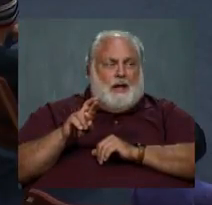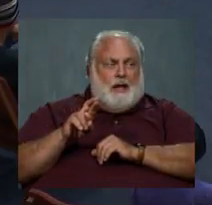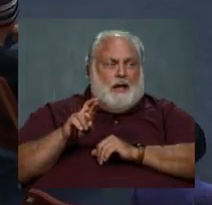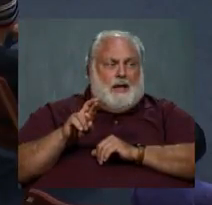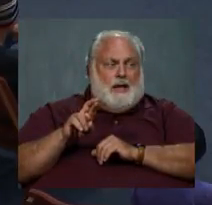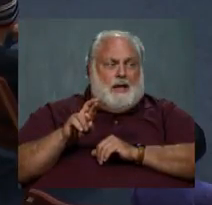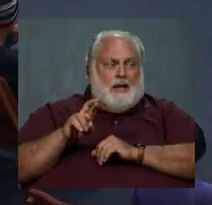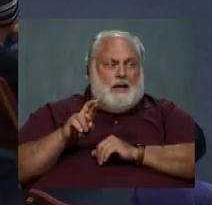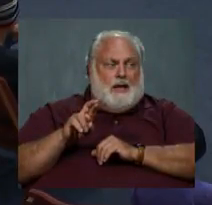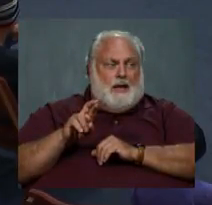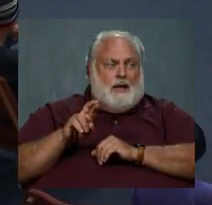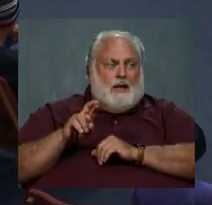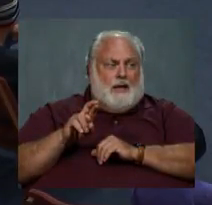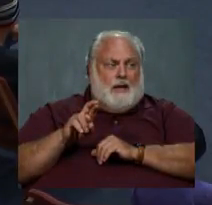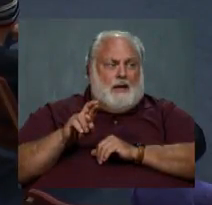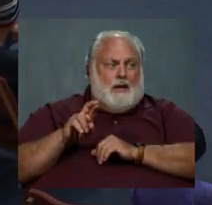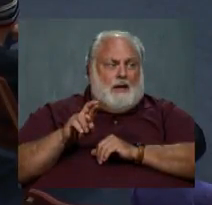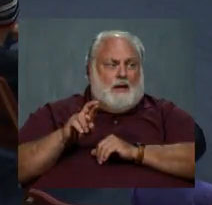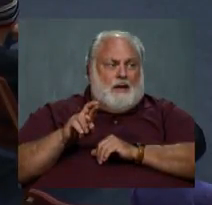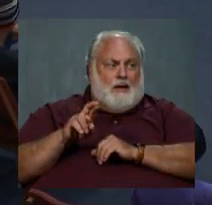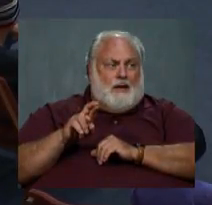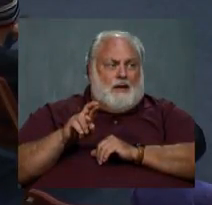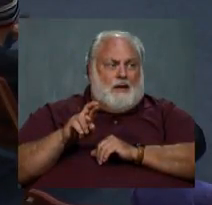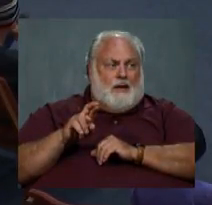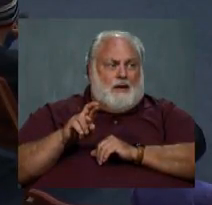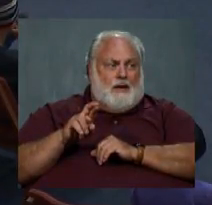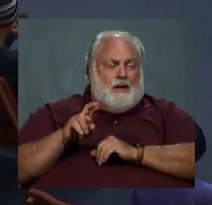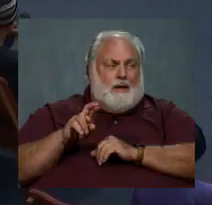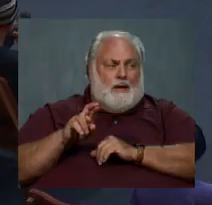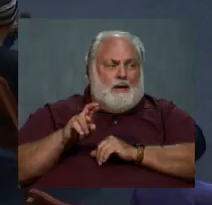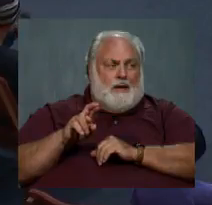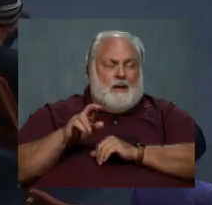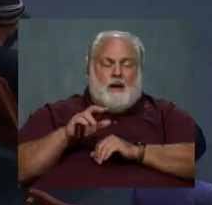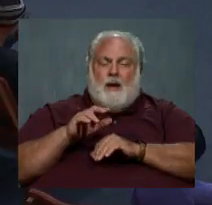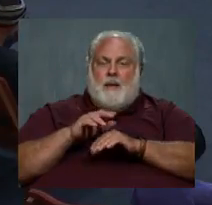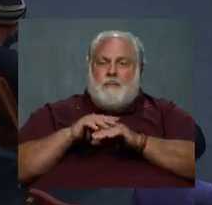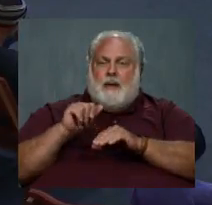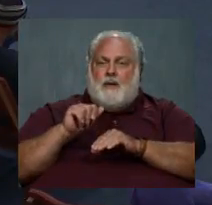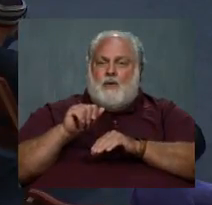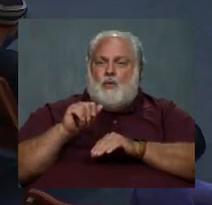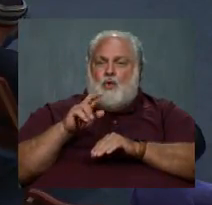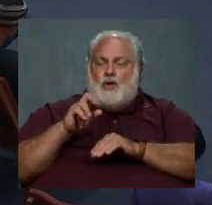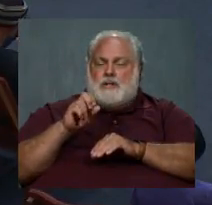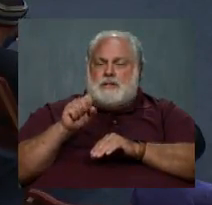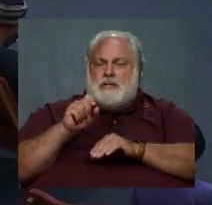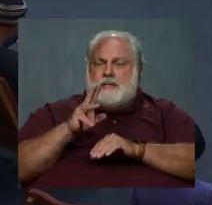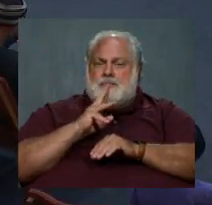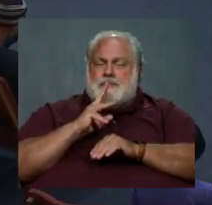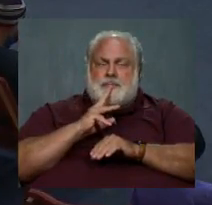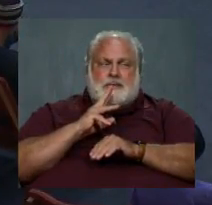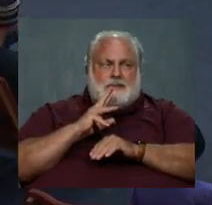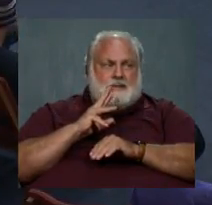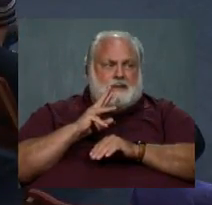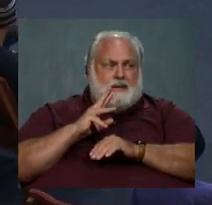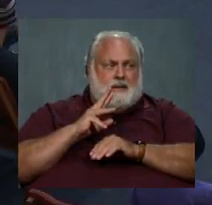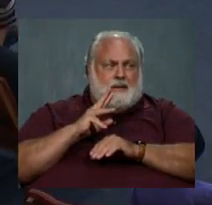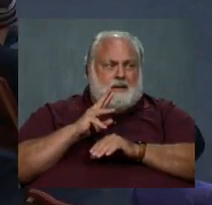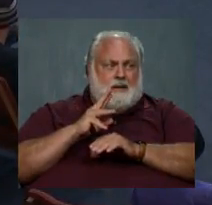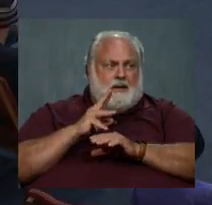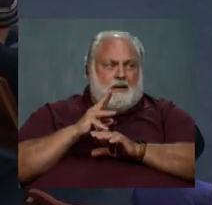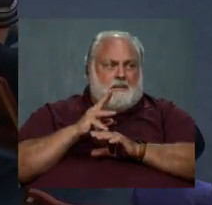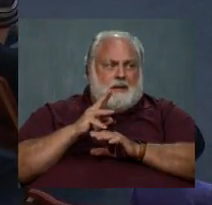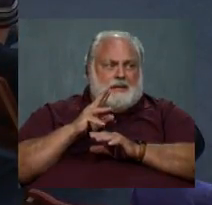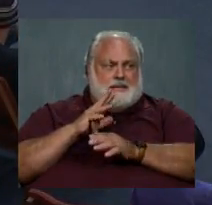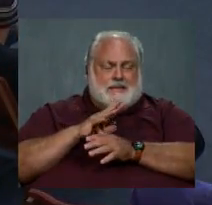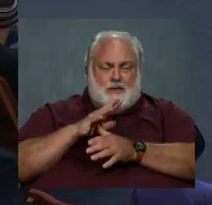inadvertently caused Mr. Rude to get up and speak by talking so much. Mr. Rude, during our summer before my senior year in